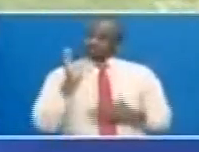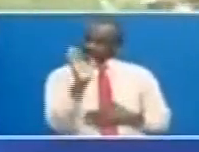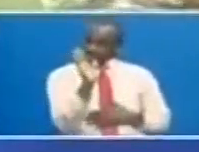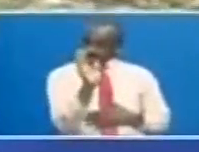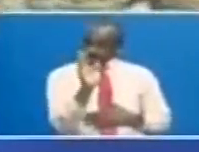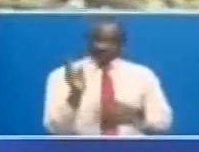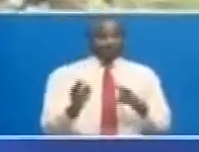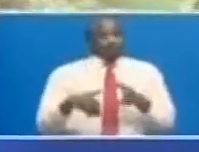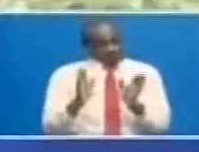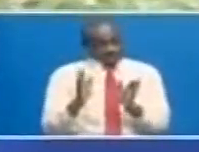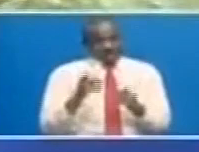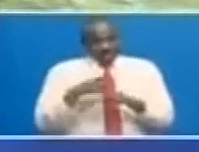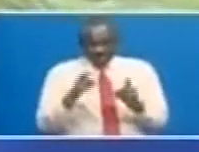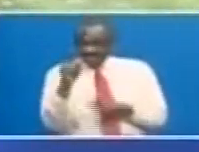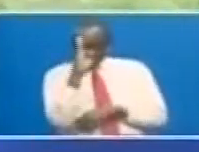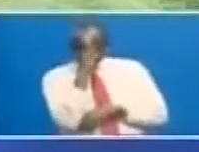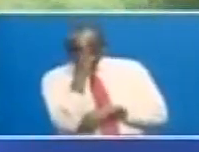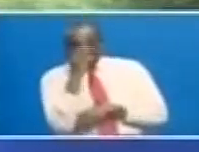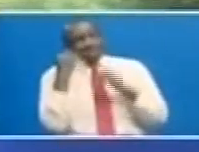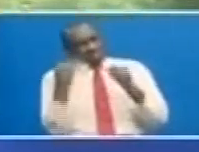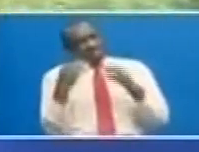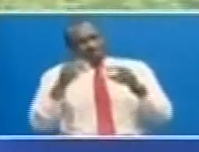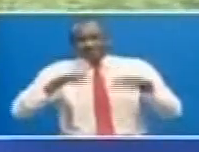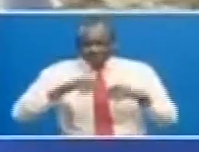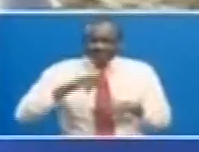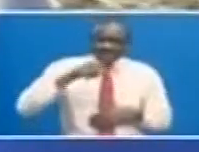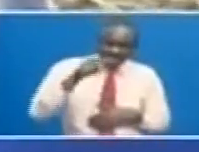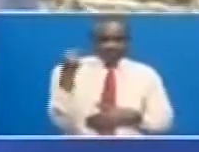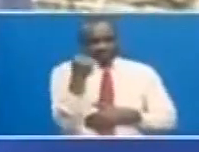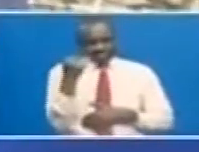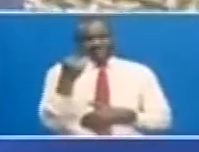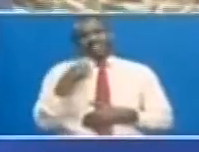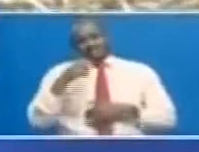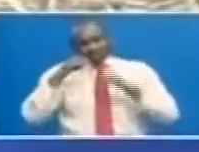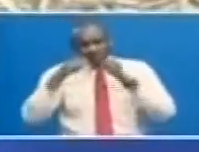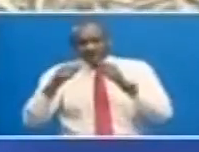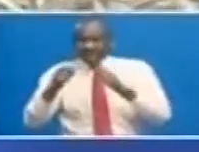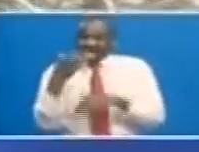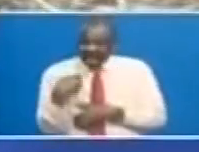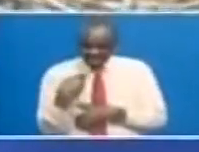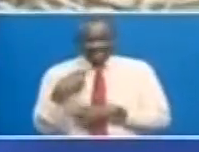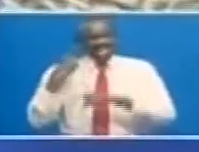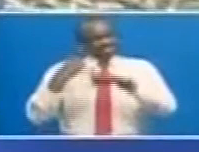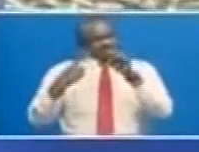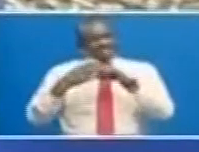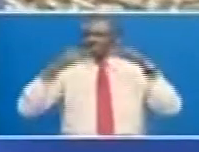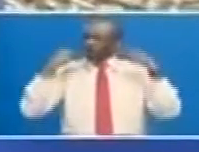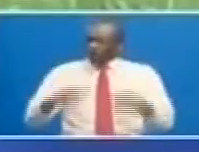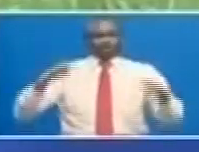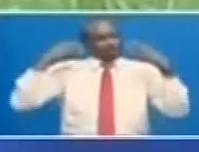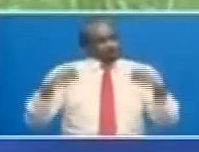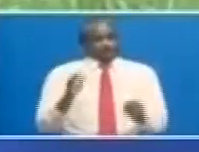as is there is a dilemma prevailing, with many farmers and in Mumias having turned to sugarcane experienced great